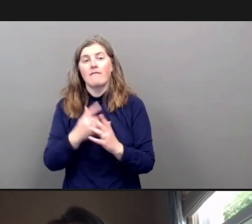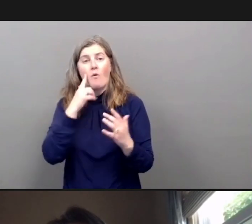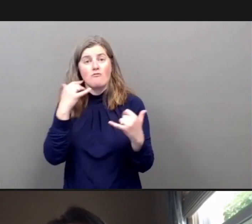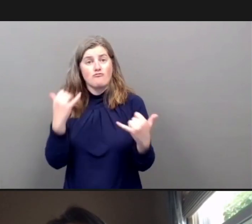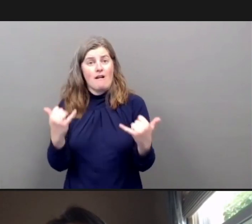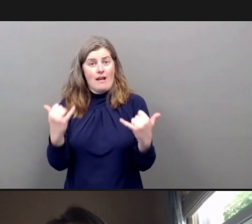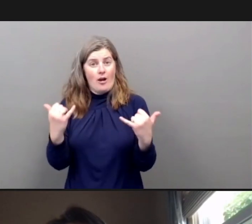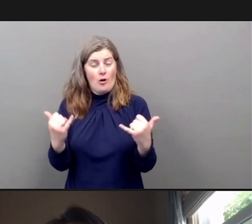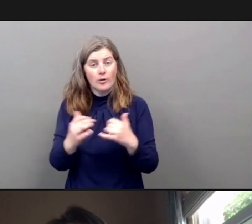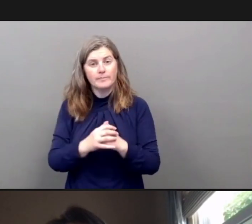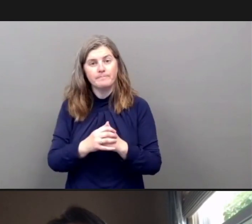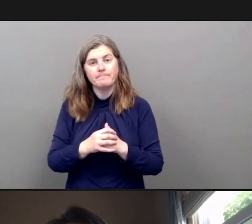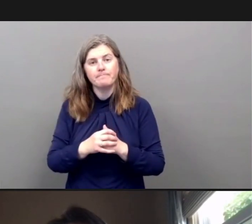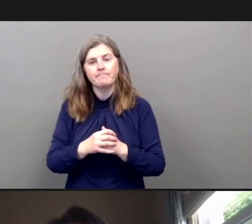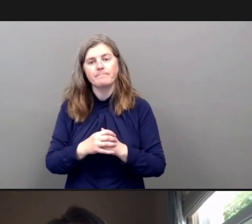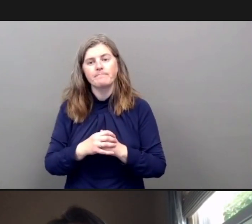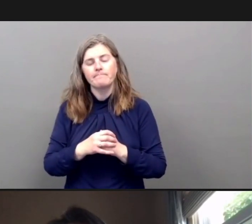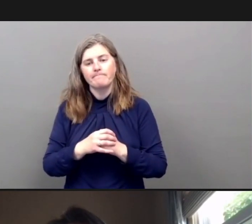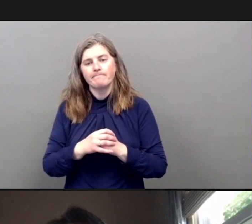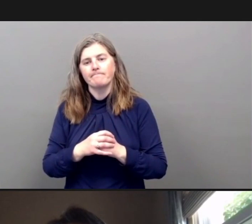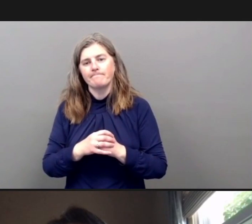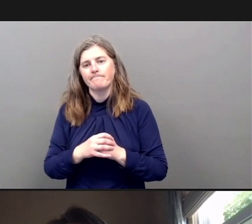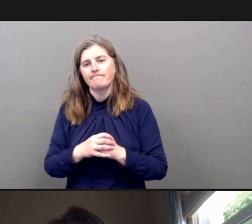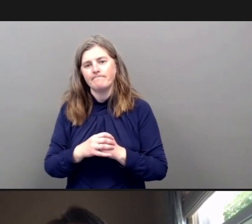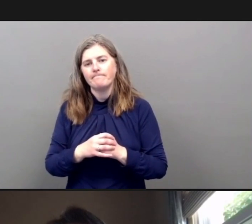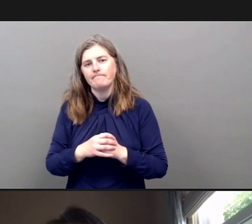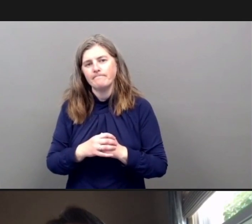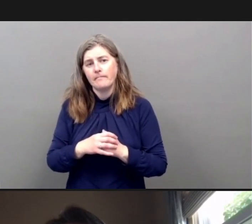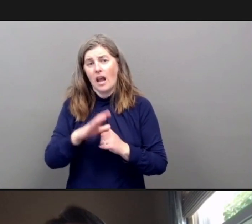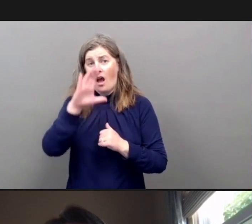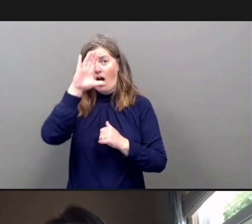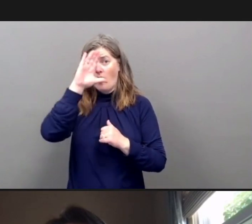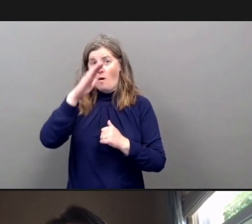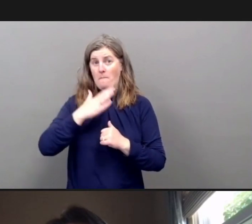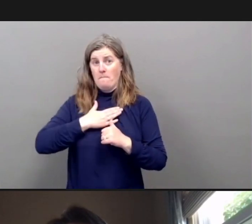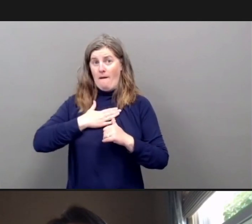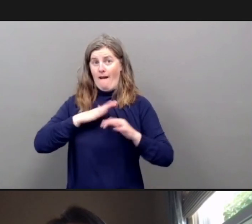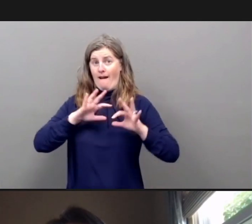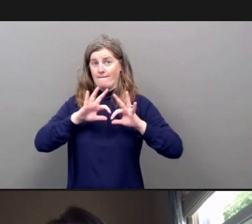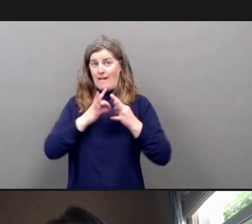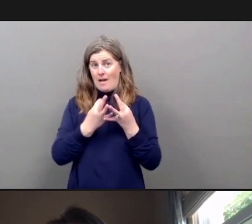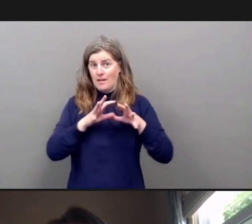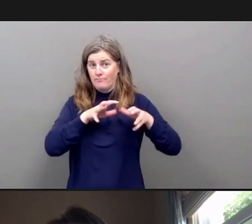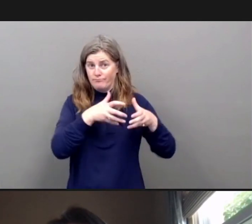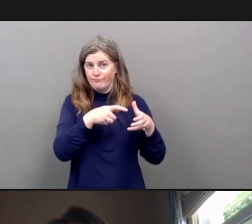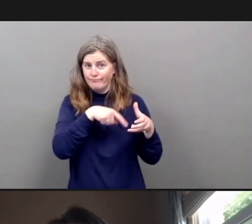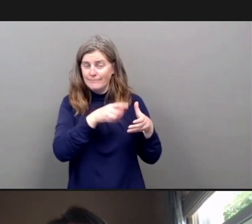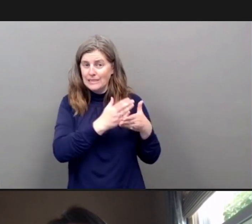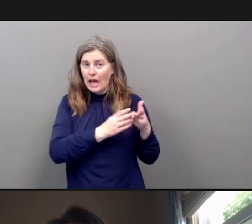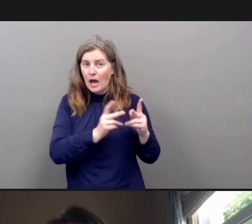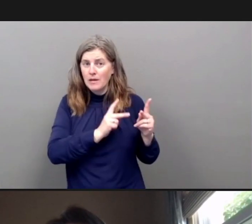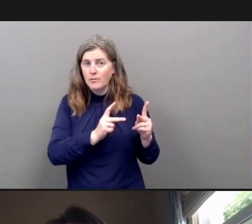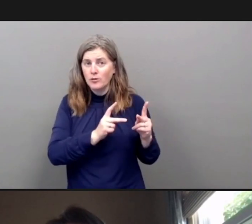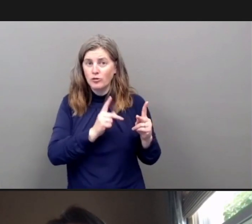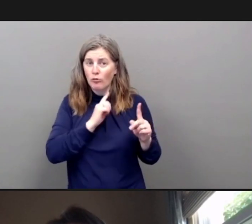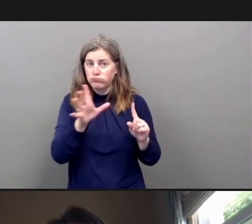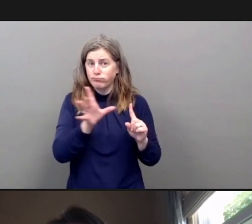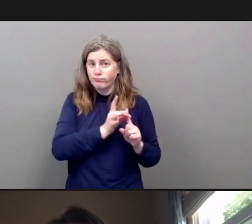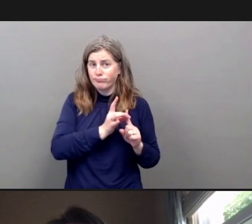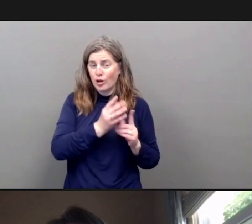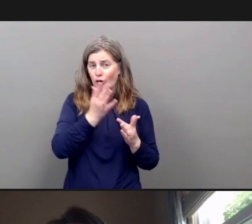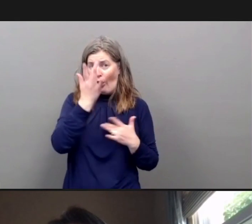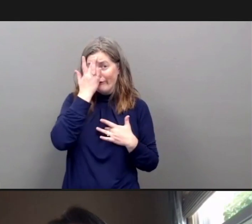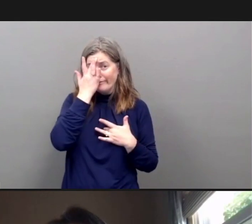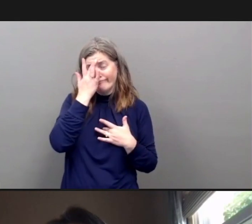being, I know in my family, we had some folks who got COVID,